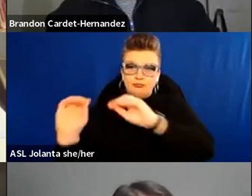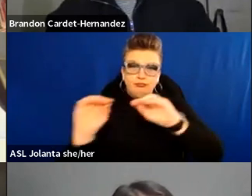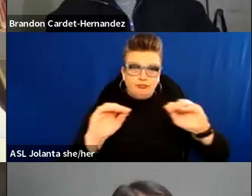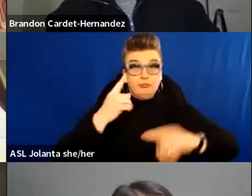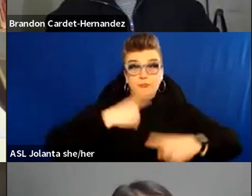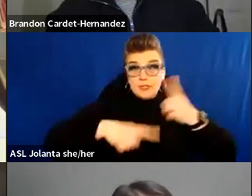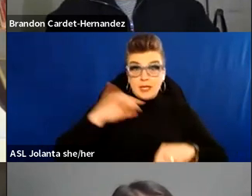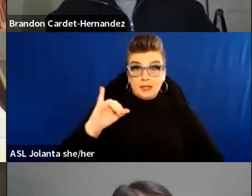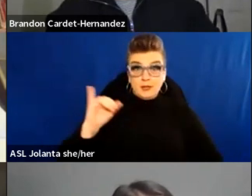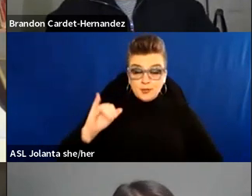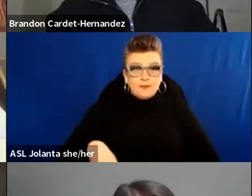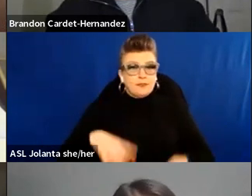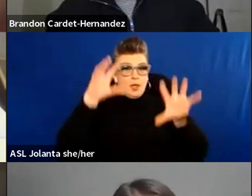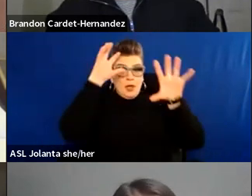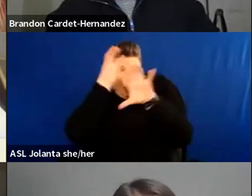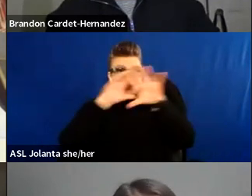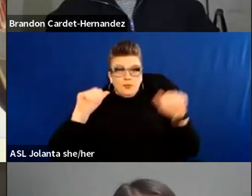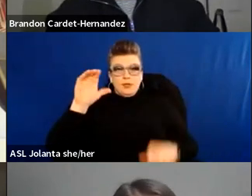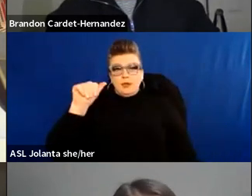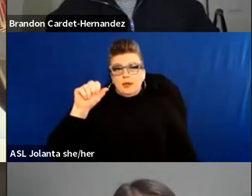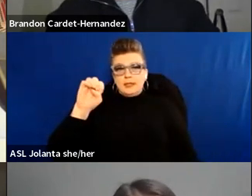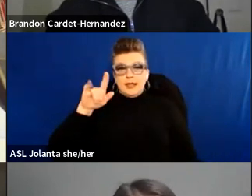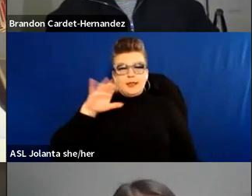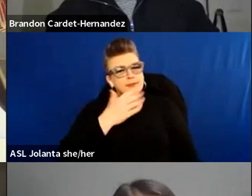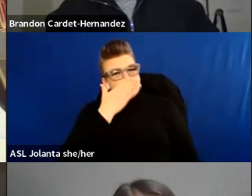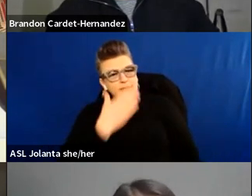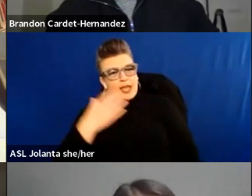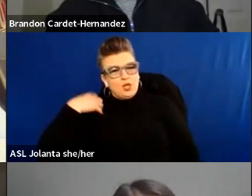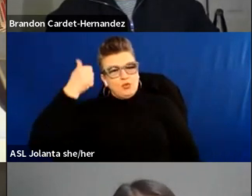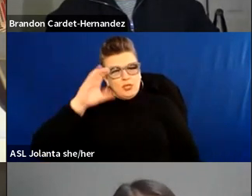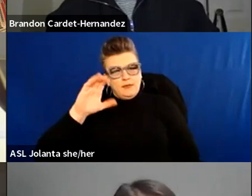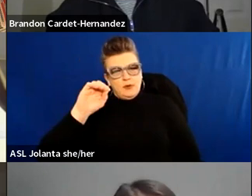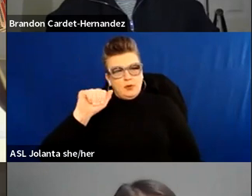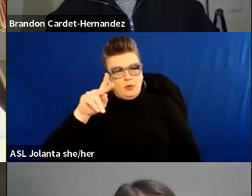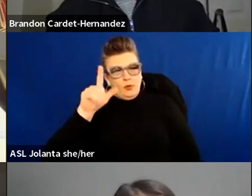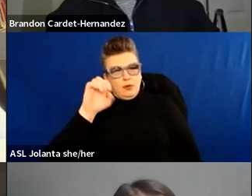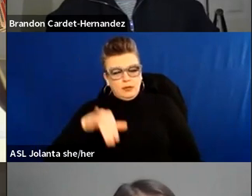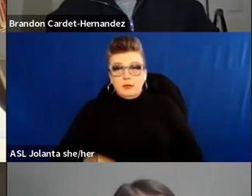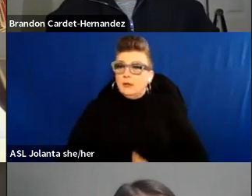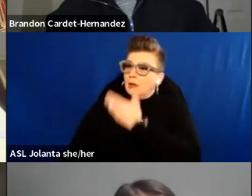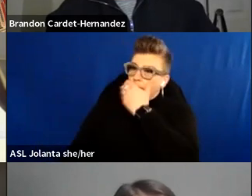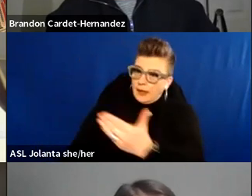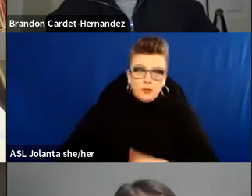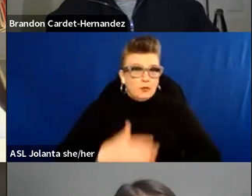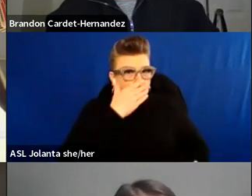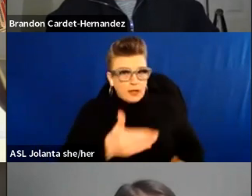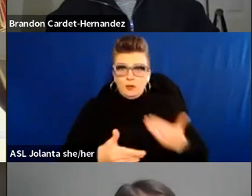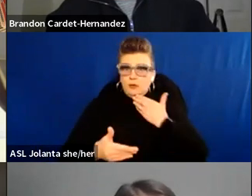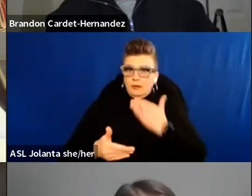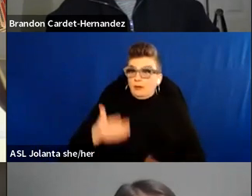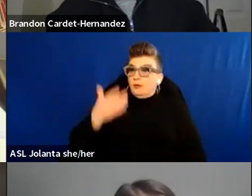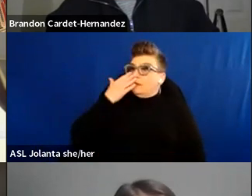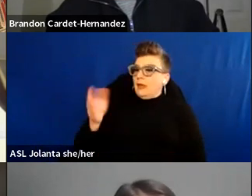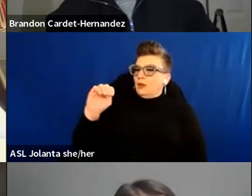thank you chief coach thank you thank you thank you mr trump